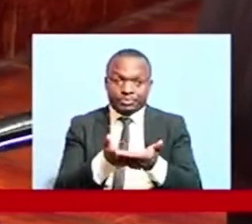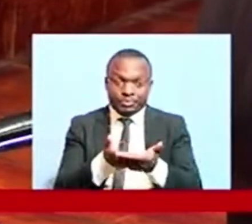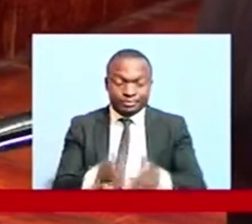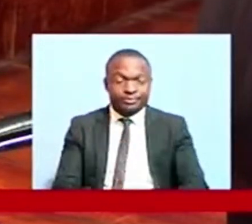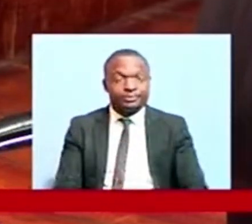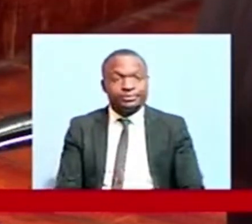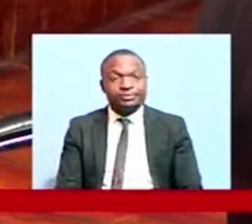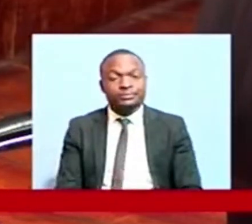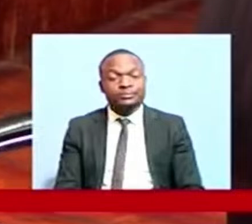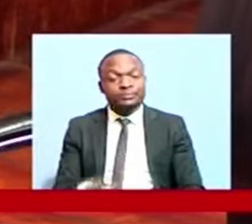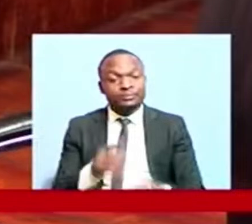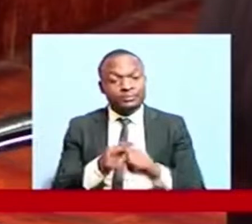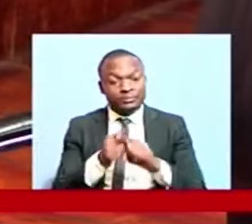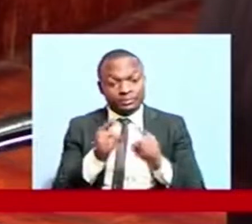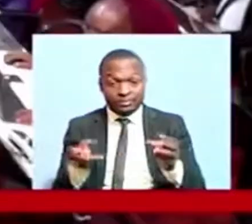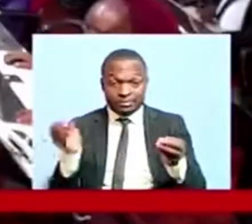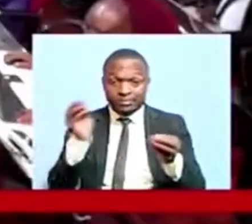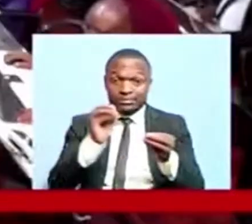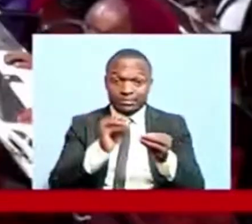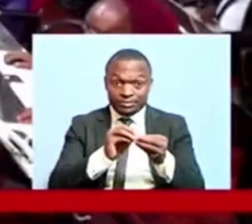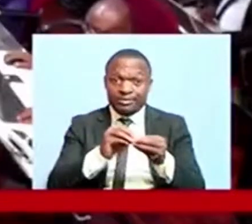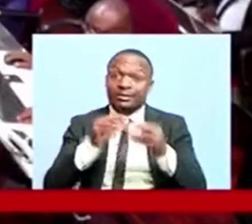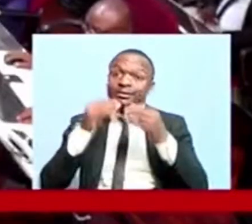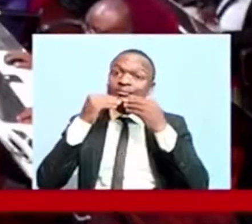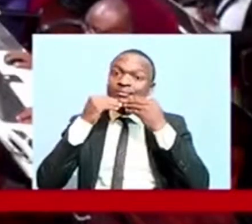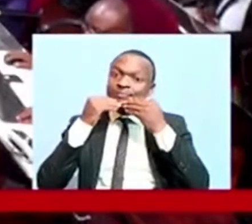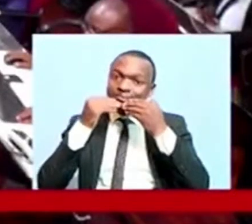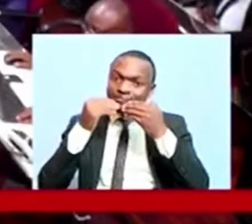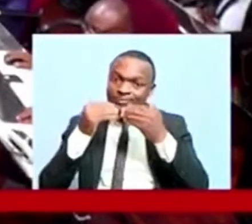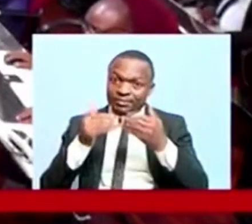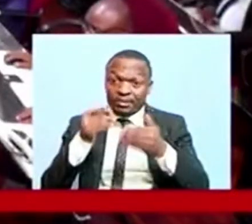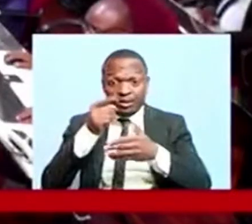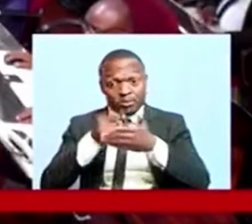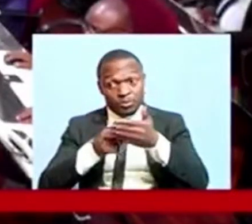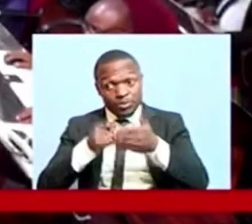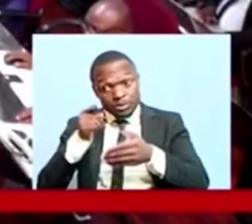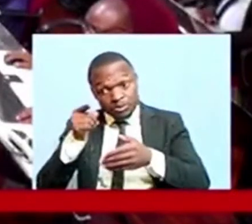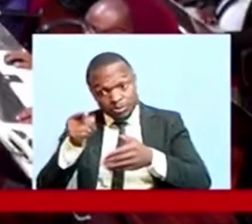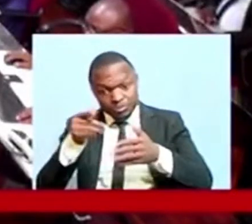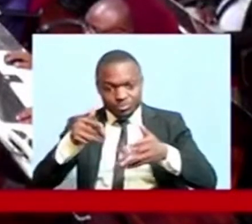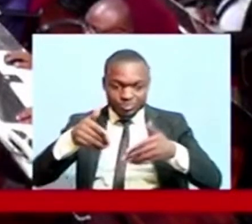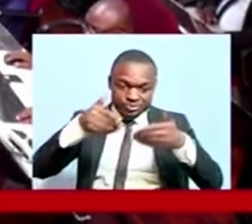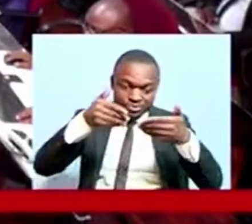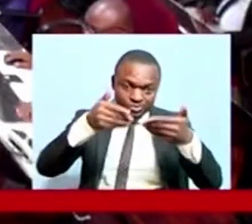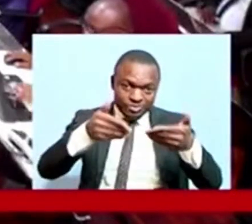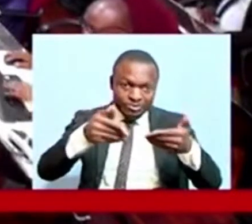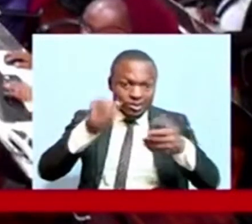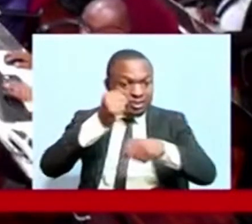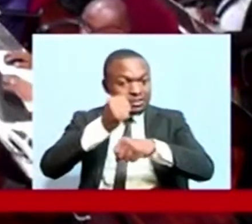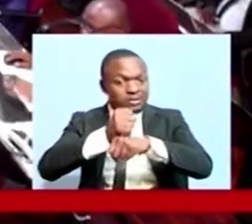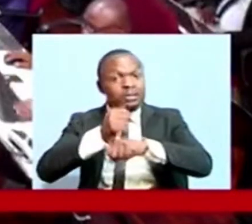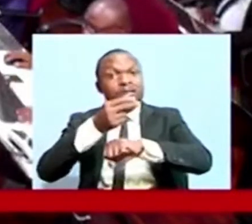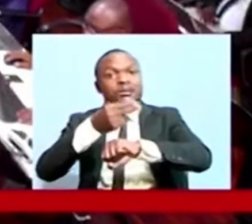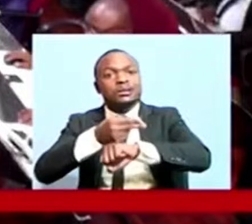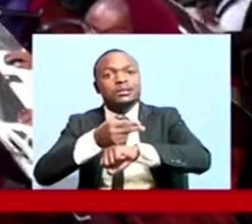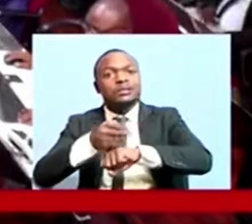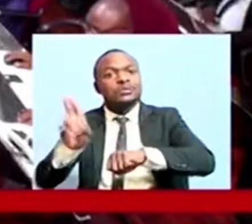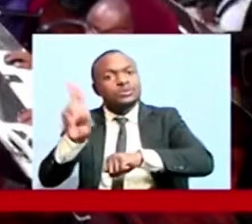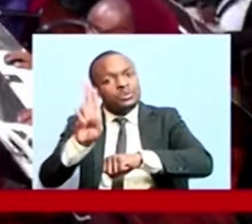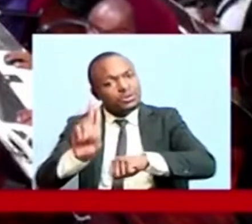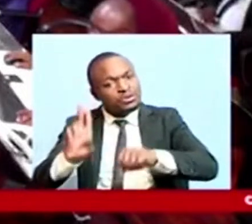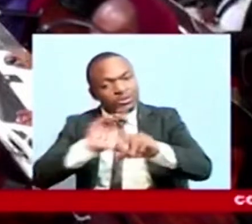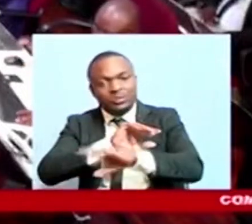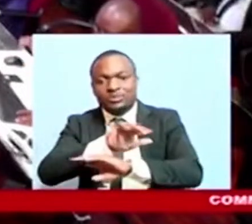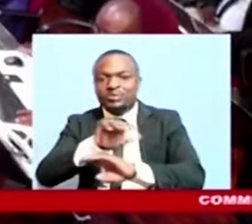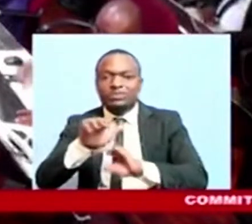Just a follow-up. In appreciation to what you have submitted, Senga Hill, you spent the